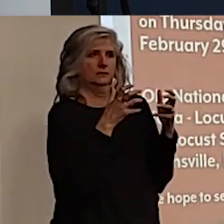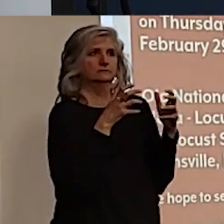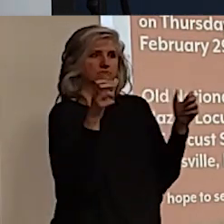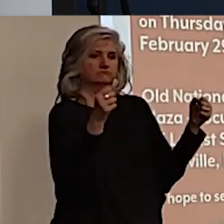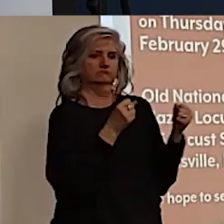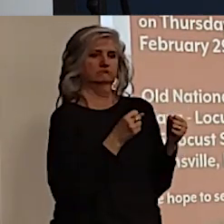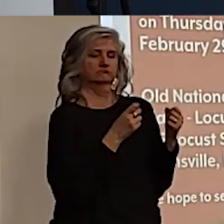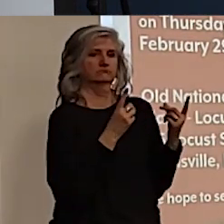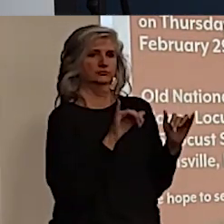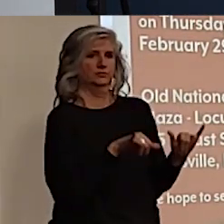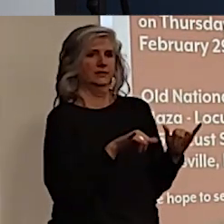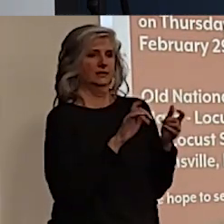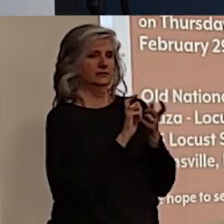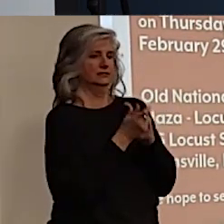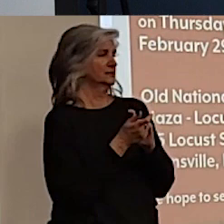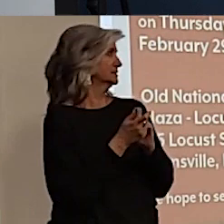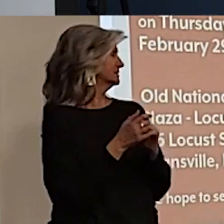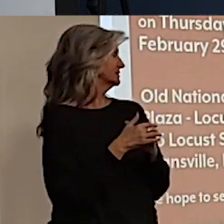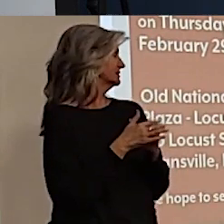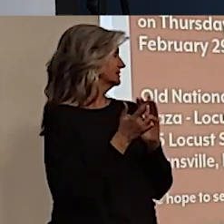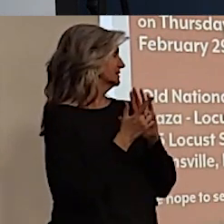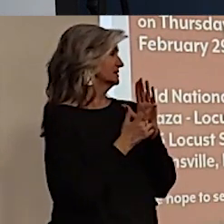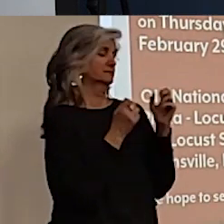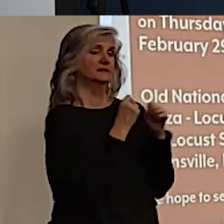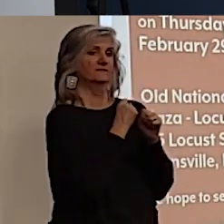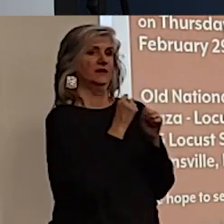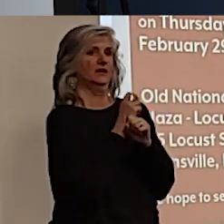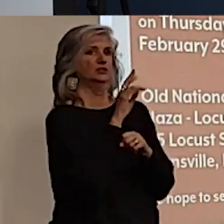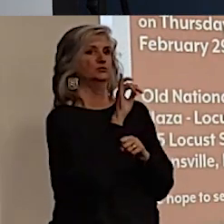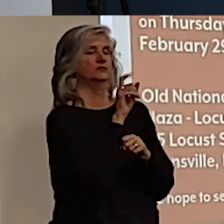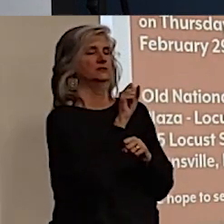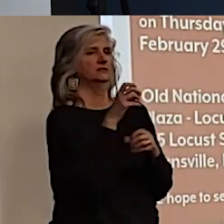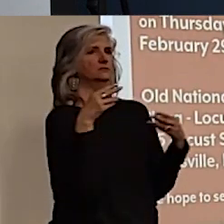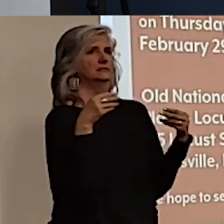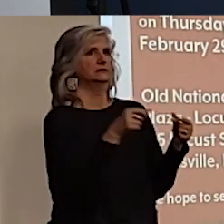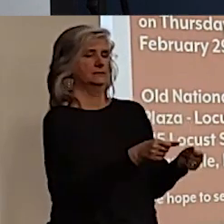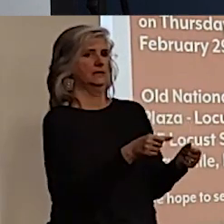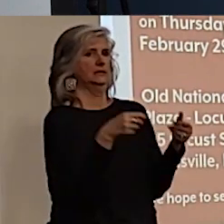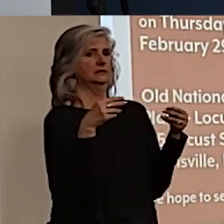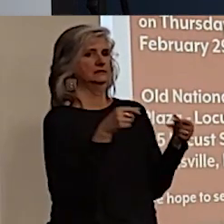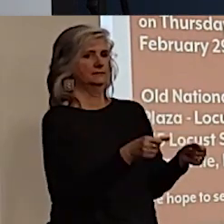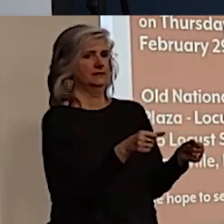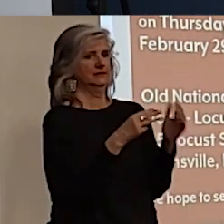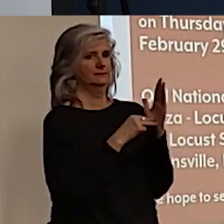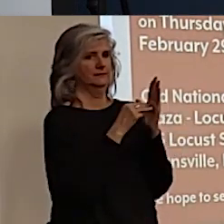and change law. And it would be a fight, and the utilities would spend